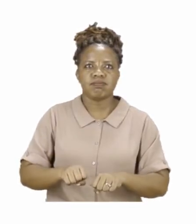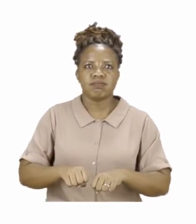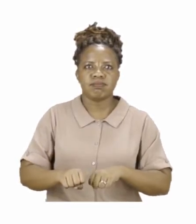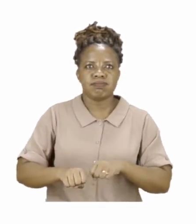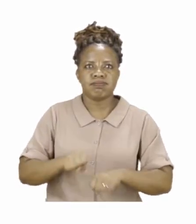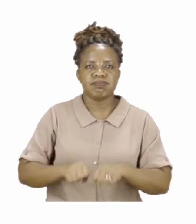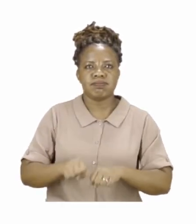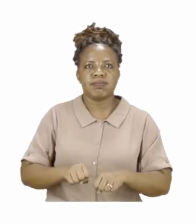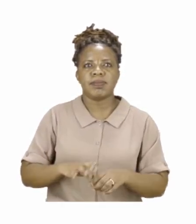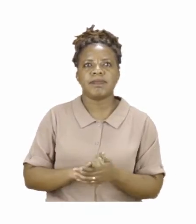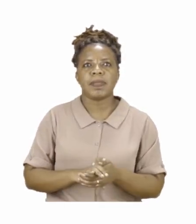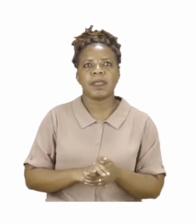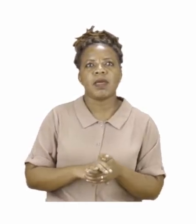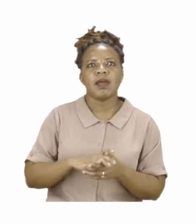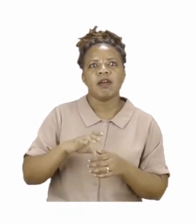motorboat,